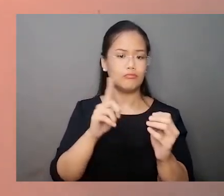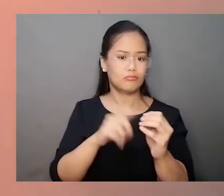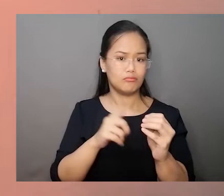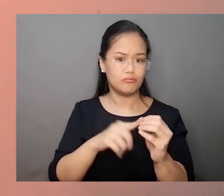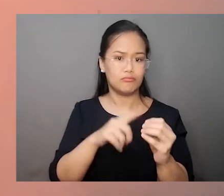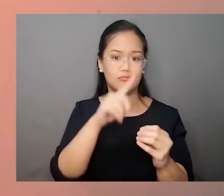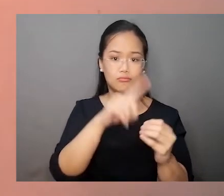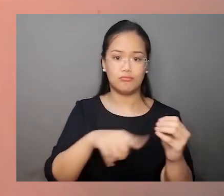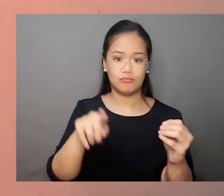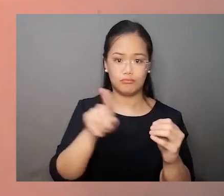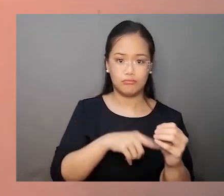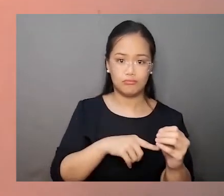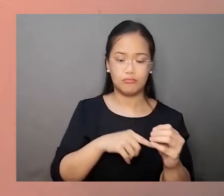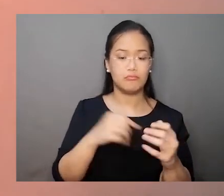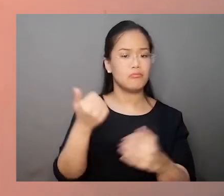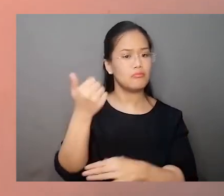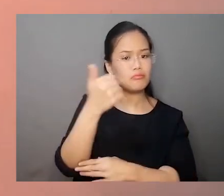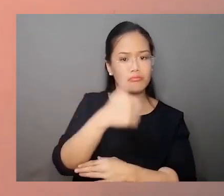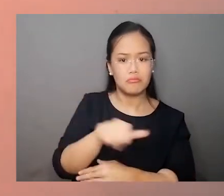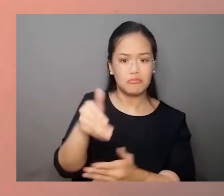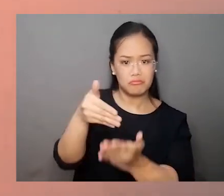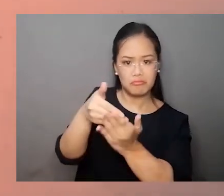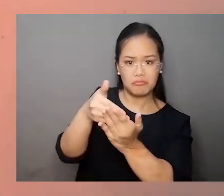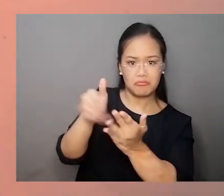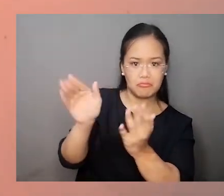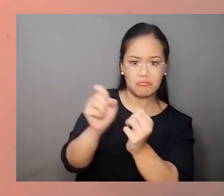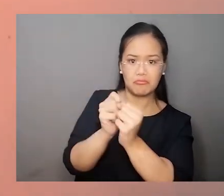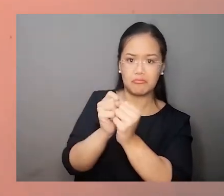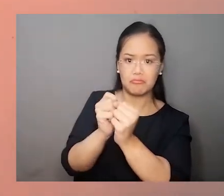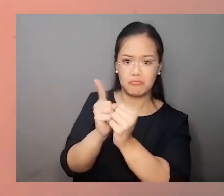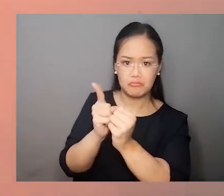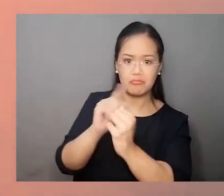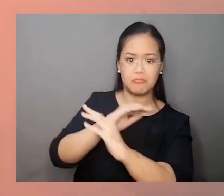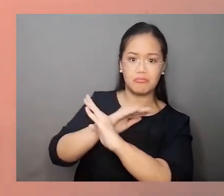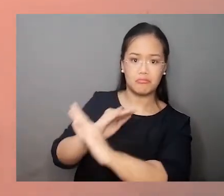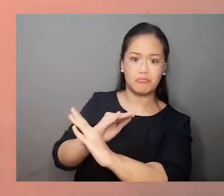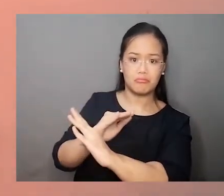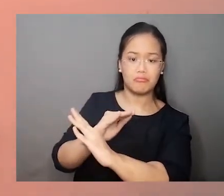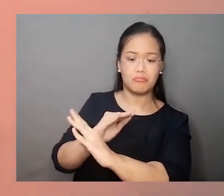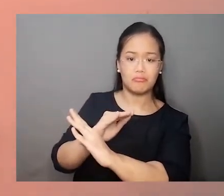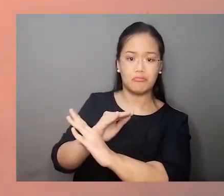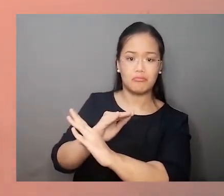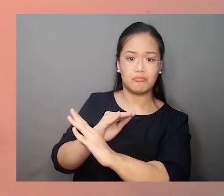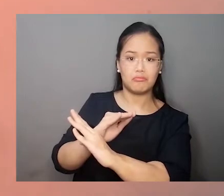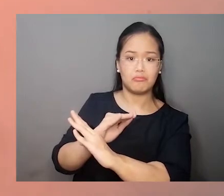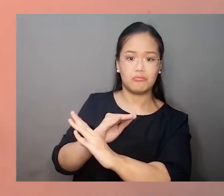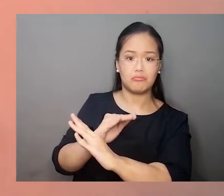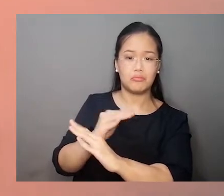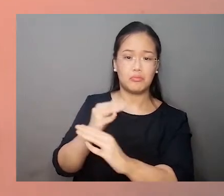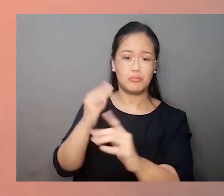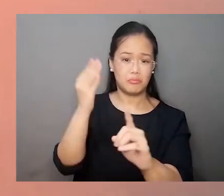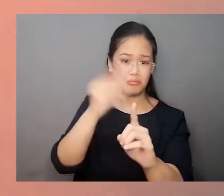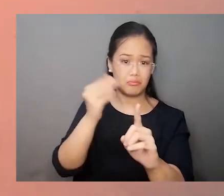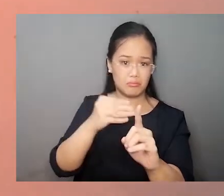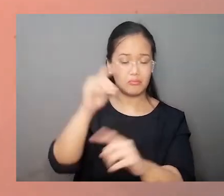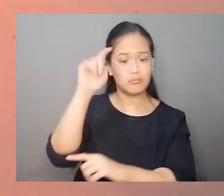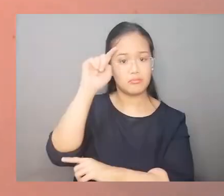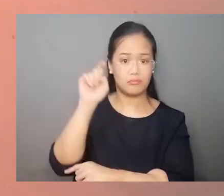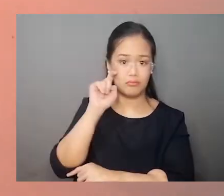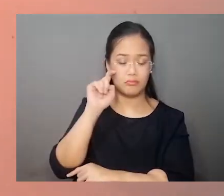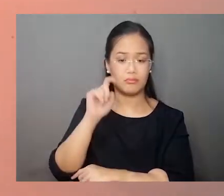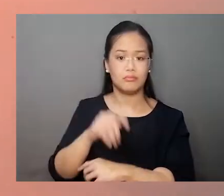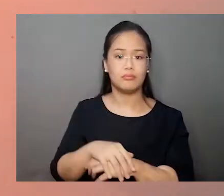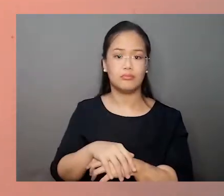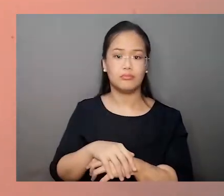distinction, exclusion, or restriction made on the basis of sex, which has the effect of or purpose